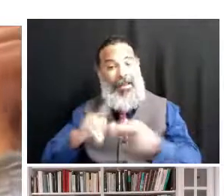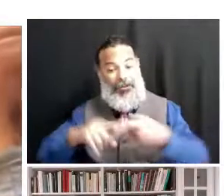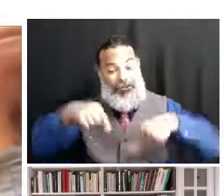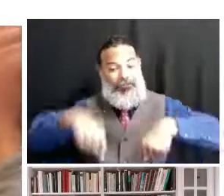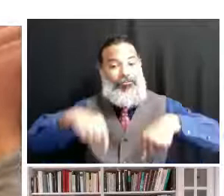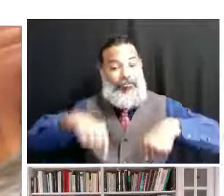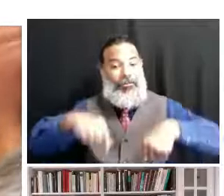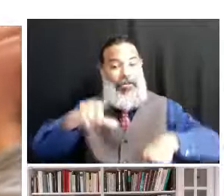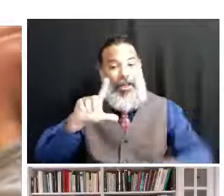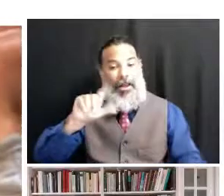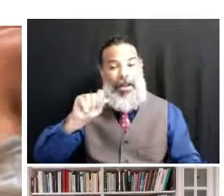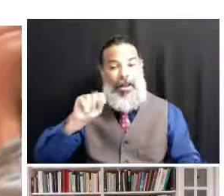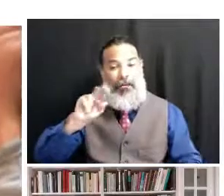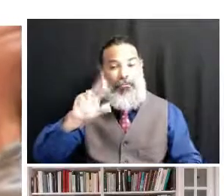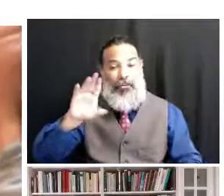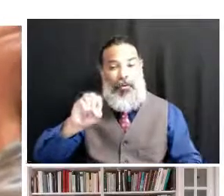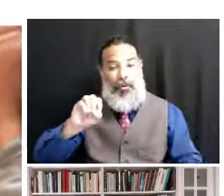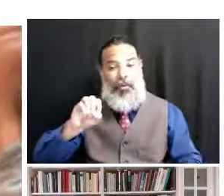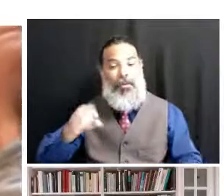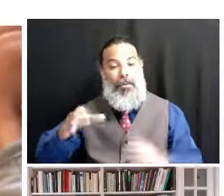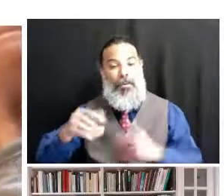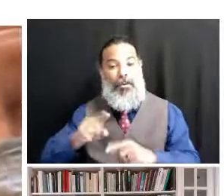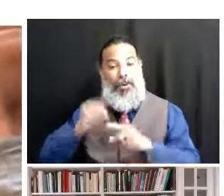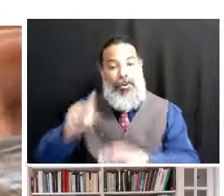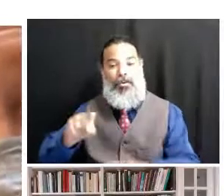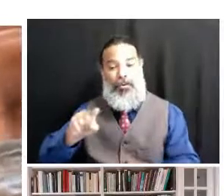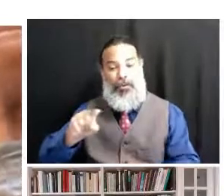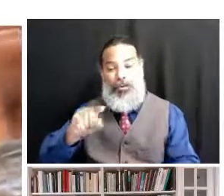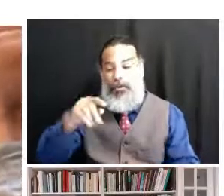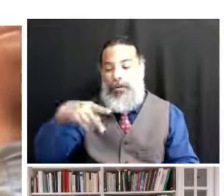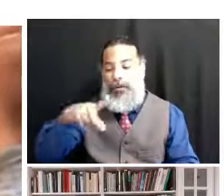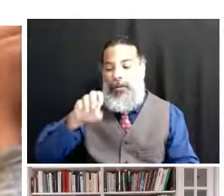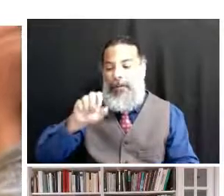Latrobe room. So please go to